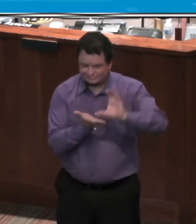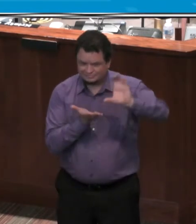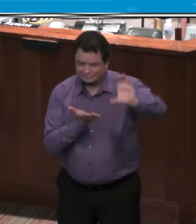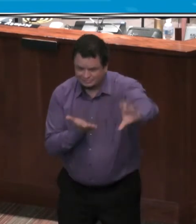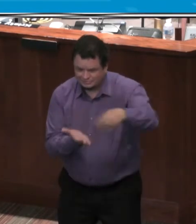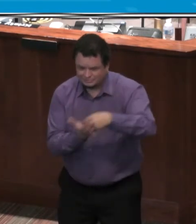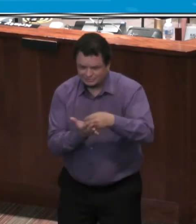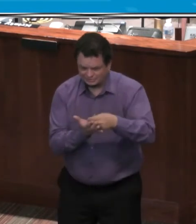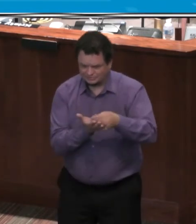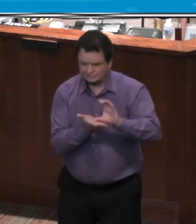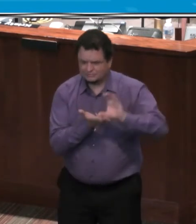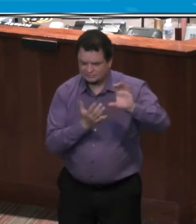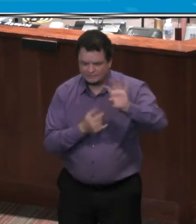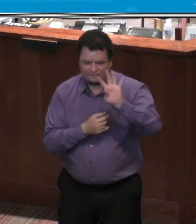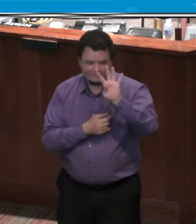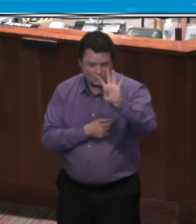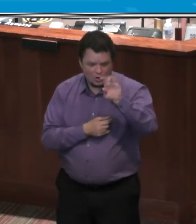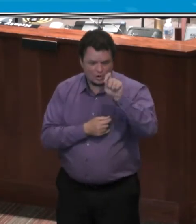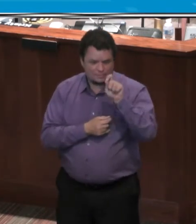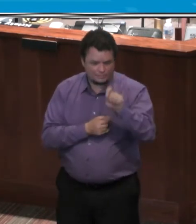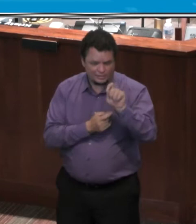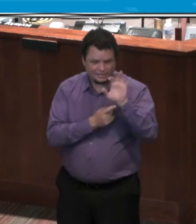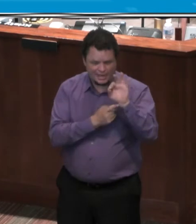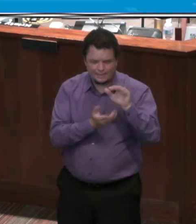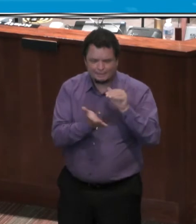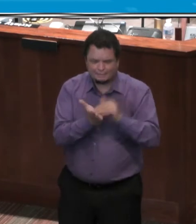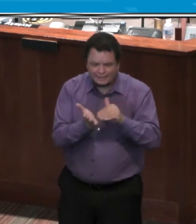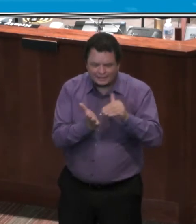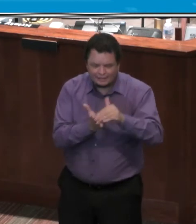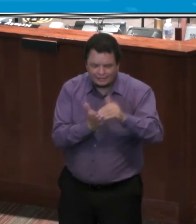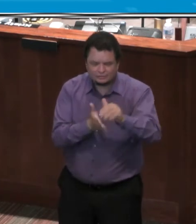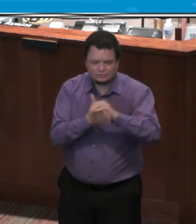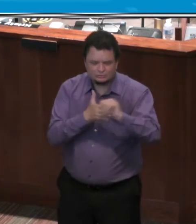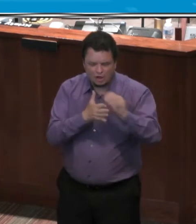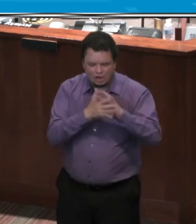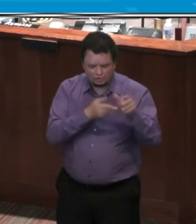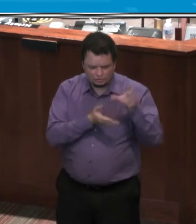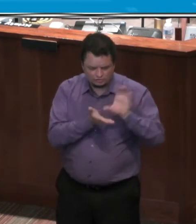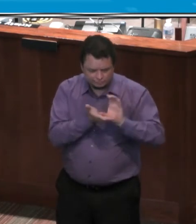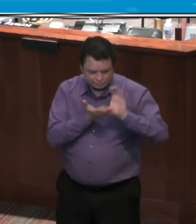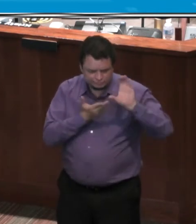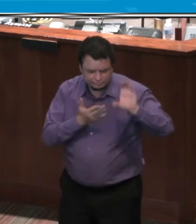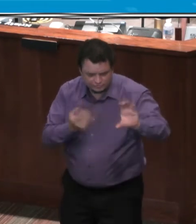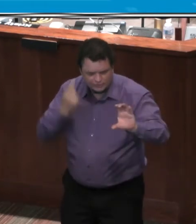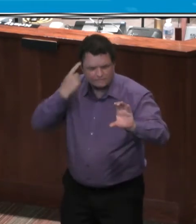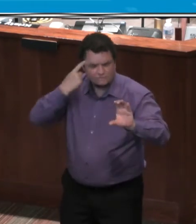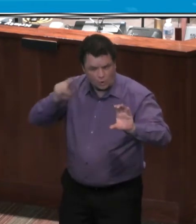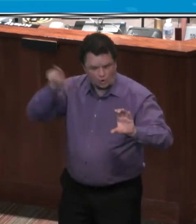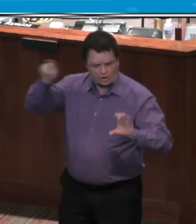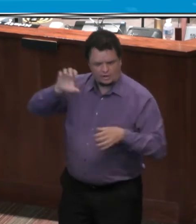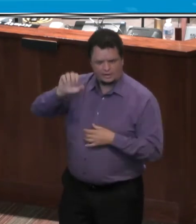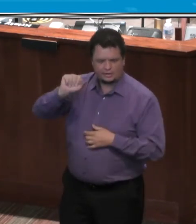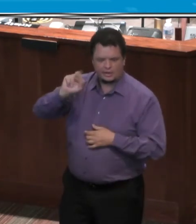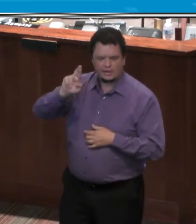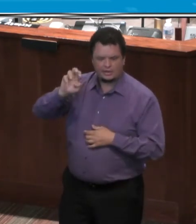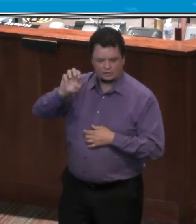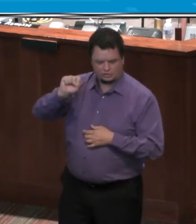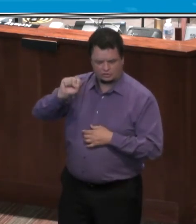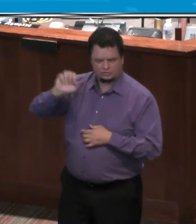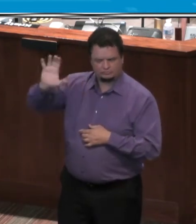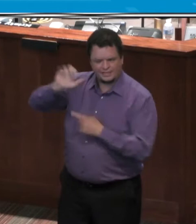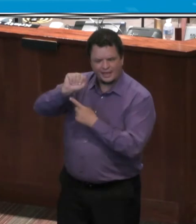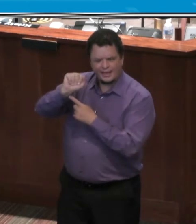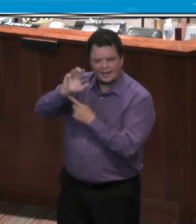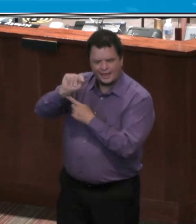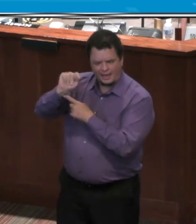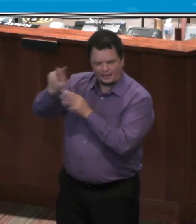million for the CARES Act. This is coming from two separate areas. If you recall on the previous